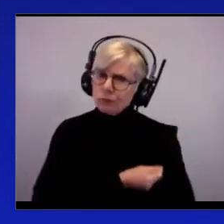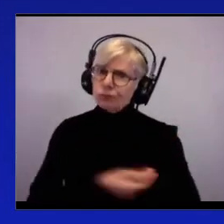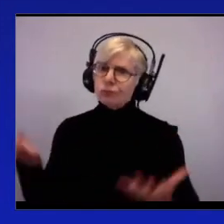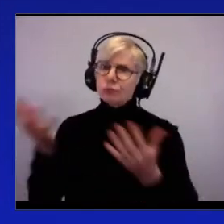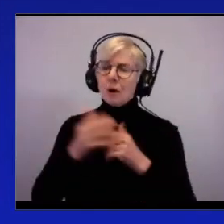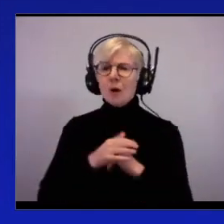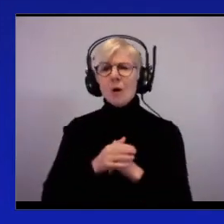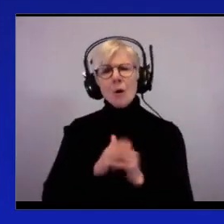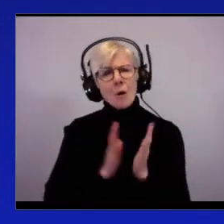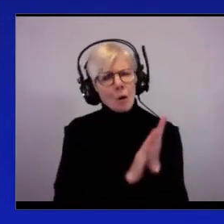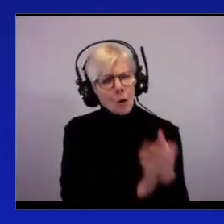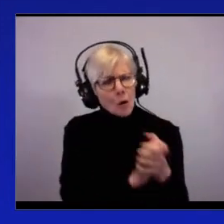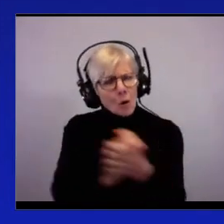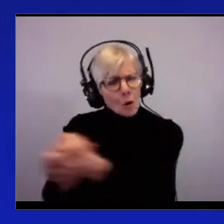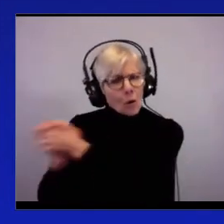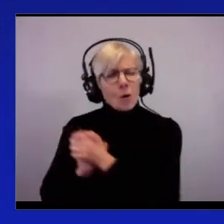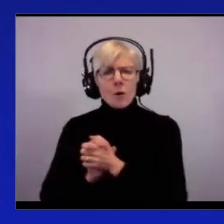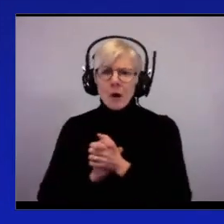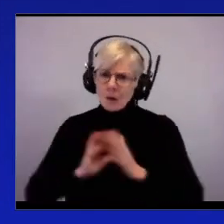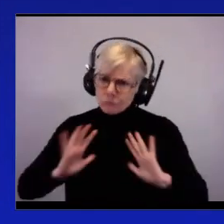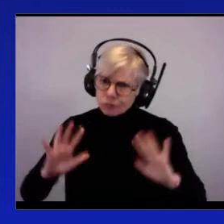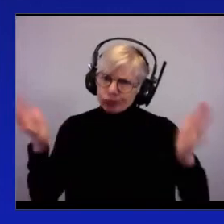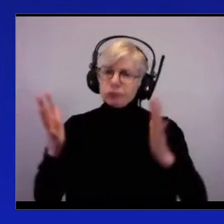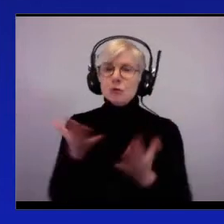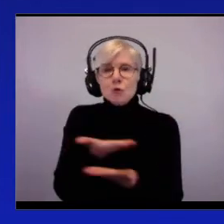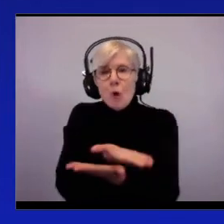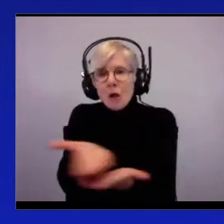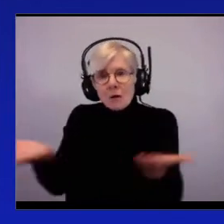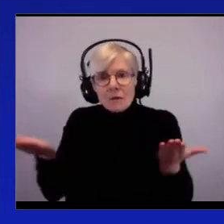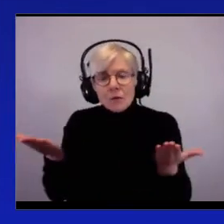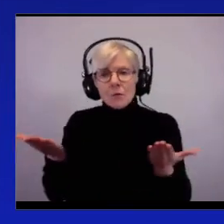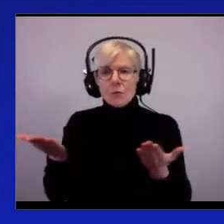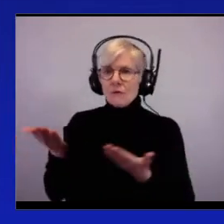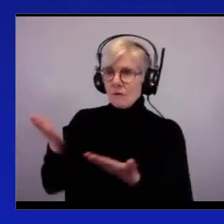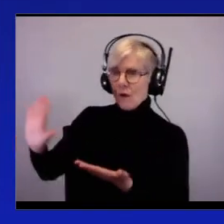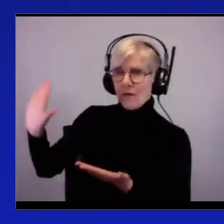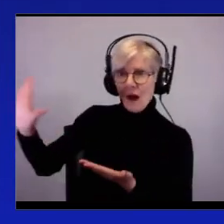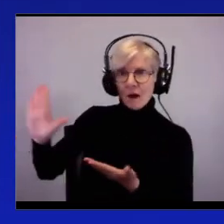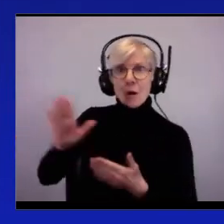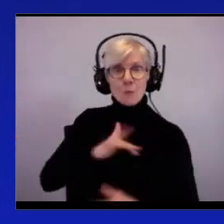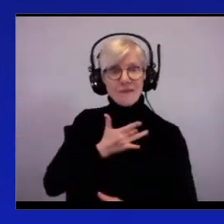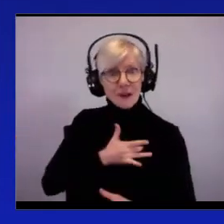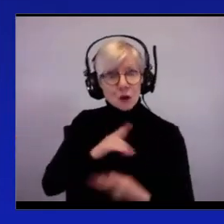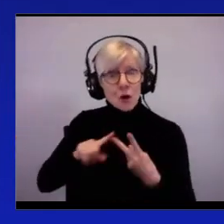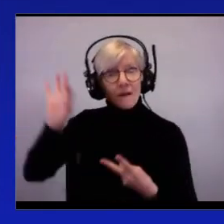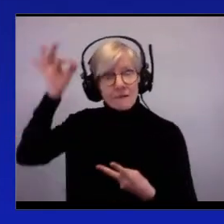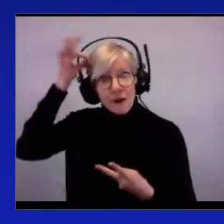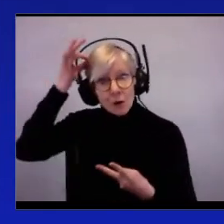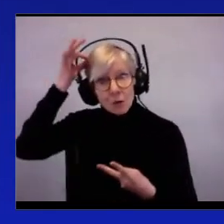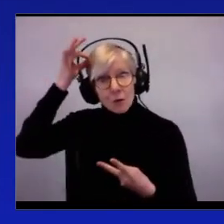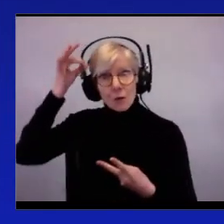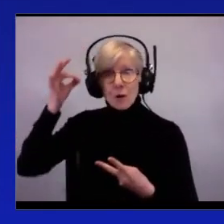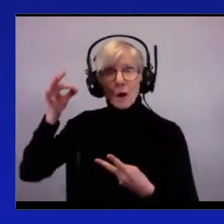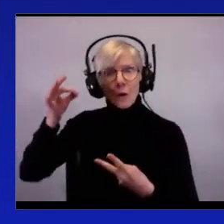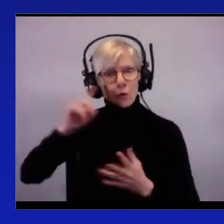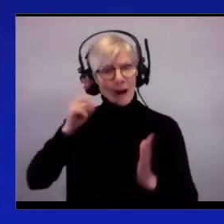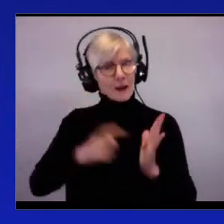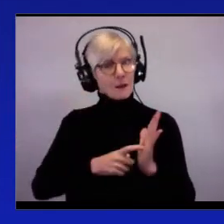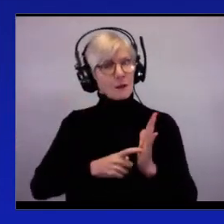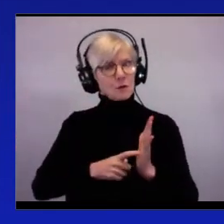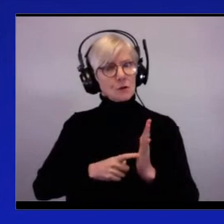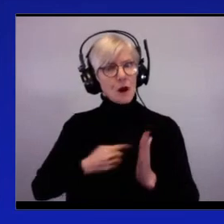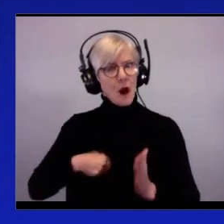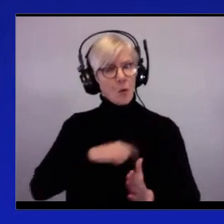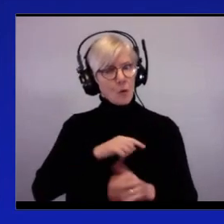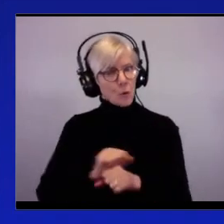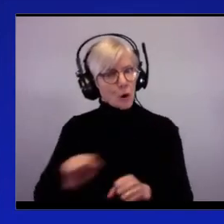to all involved in this well-deserved recognition from our provincial and federal counterparts. I want to take a moment now